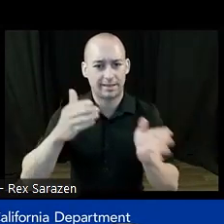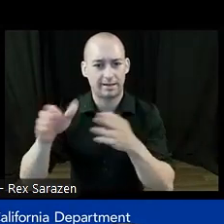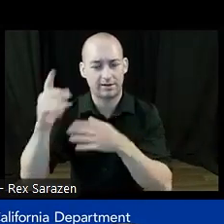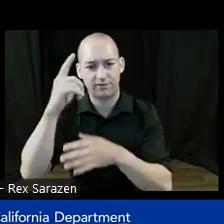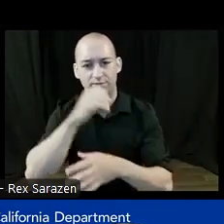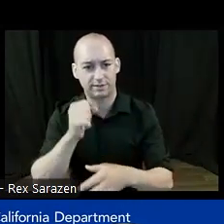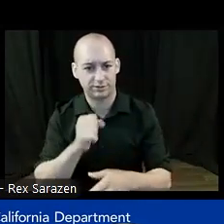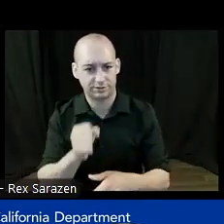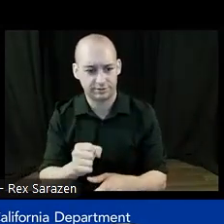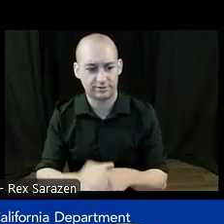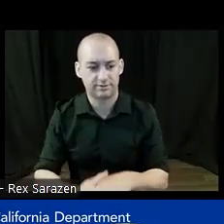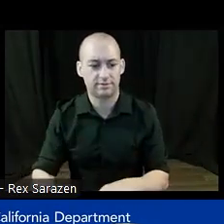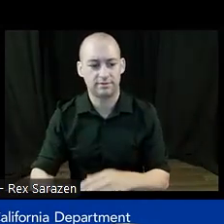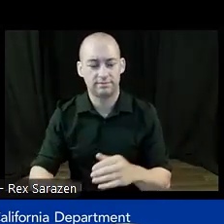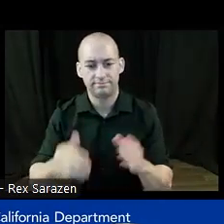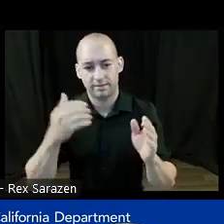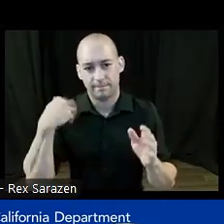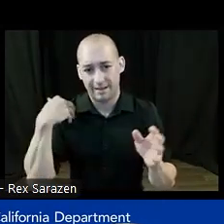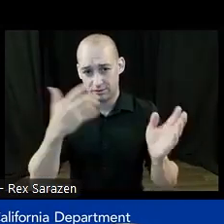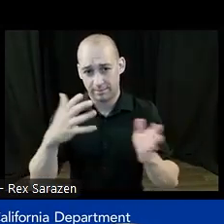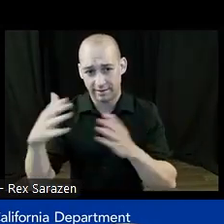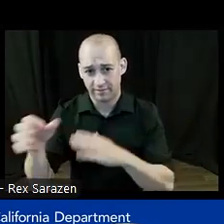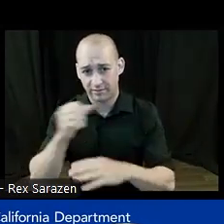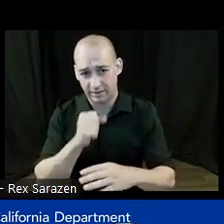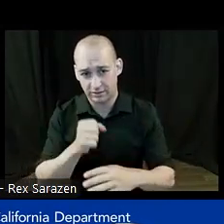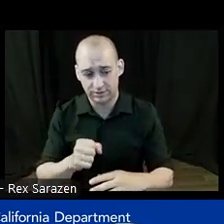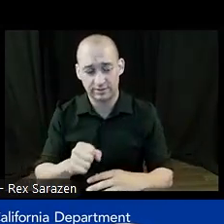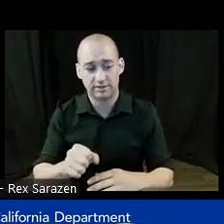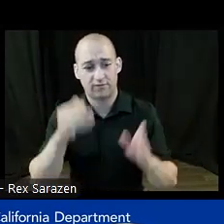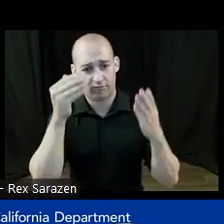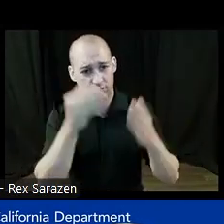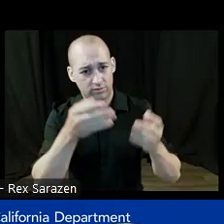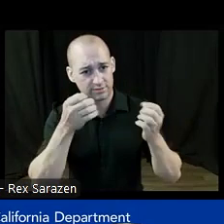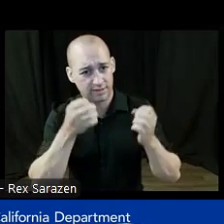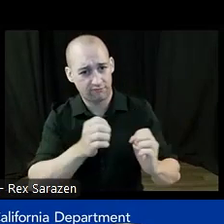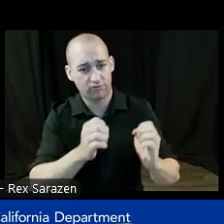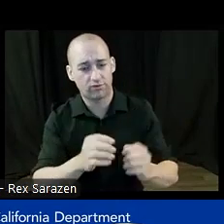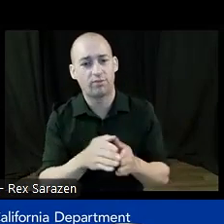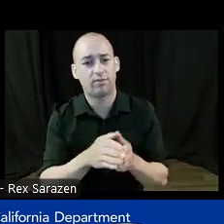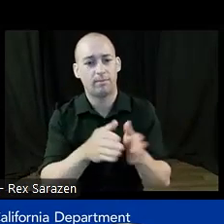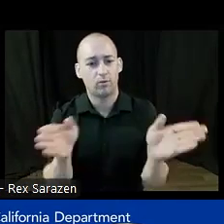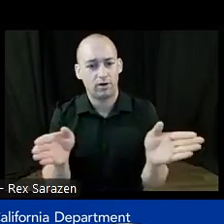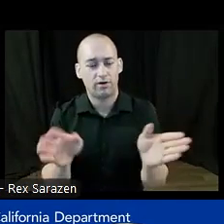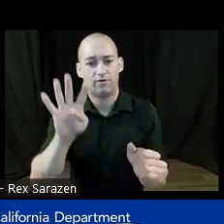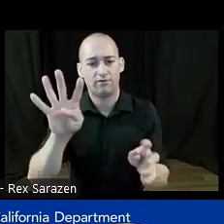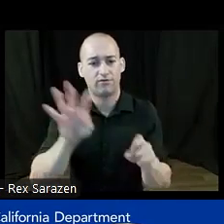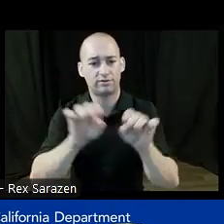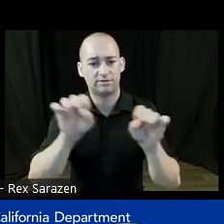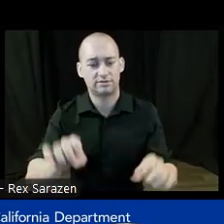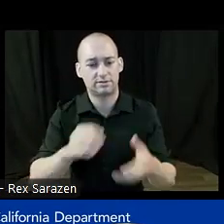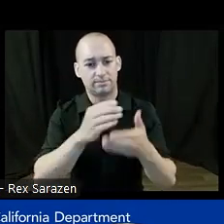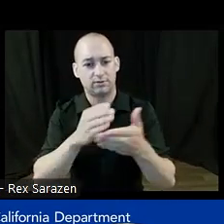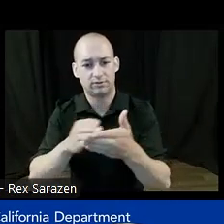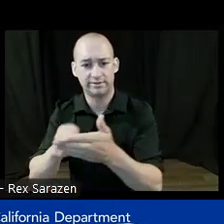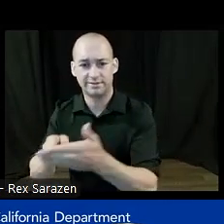With the Master Plan for Aging, we're really trying to focus our efforts on the broad 4 system components that impact